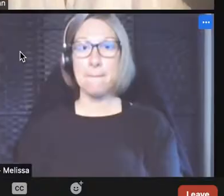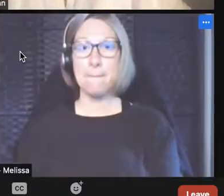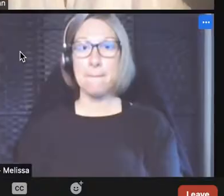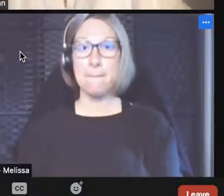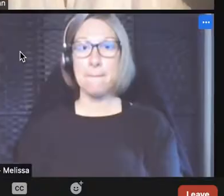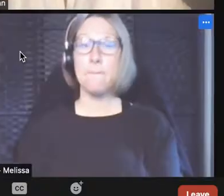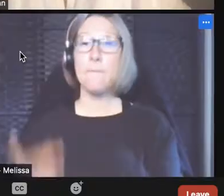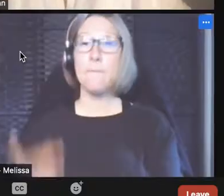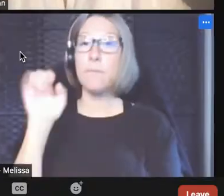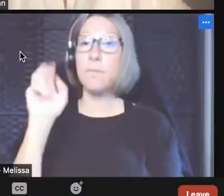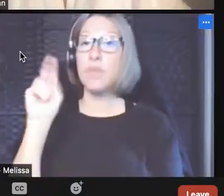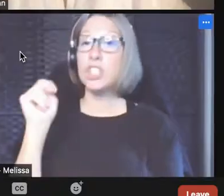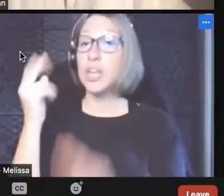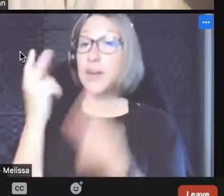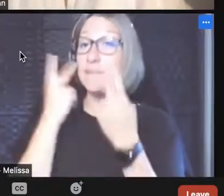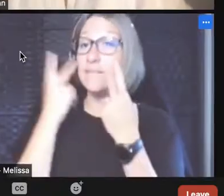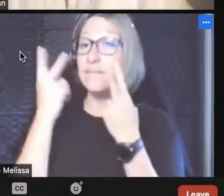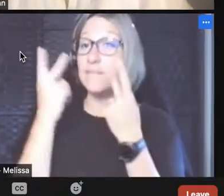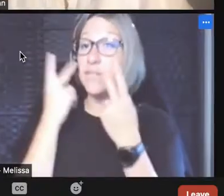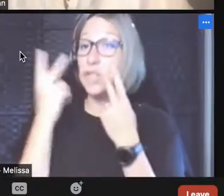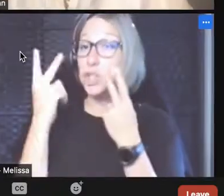Visual or prompt auditory?